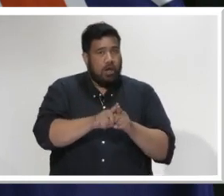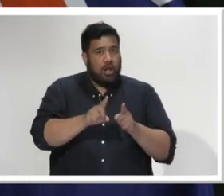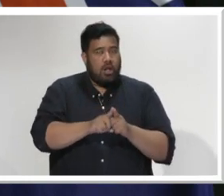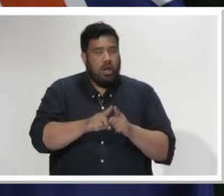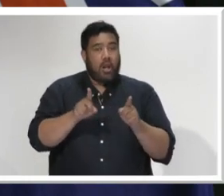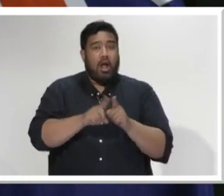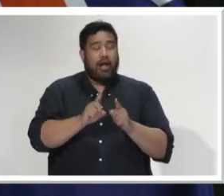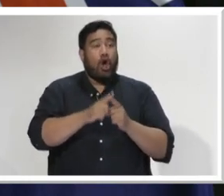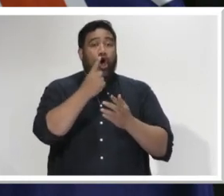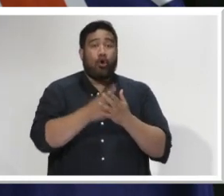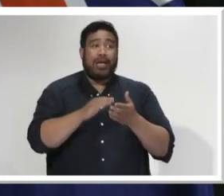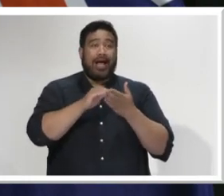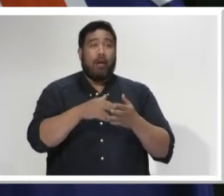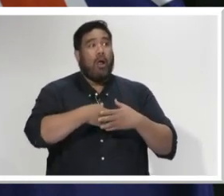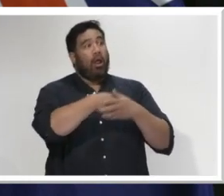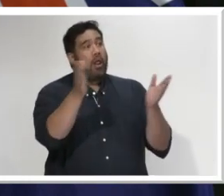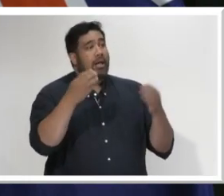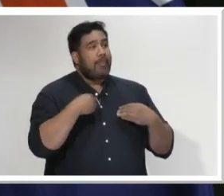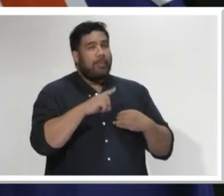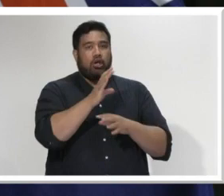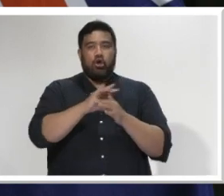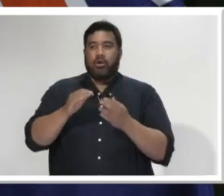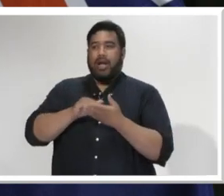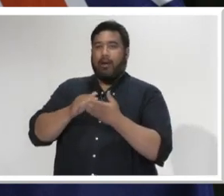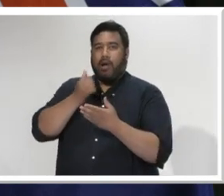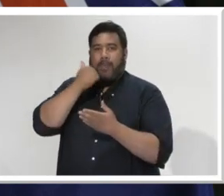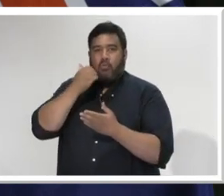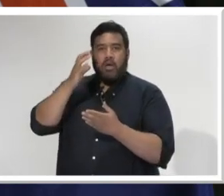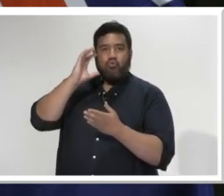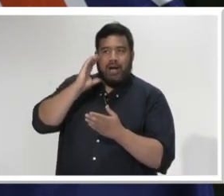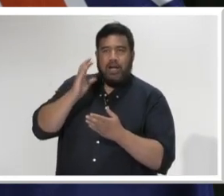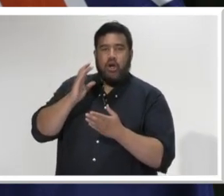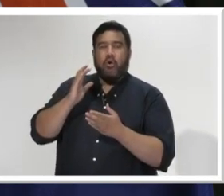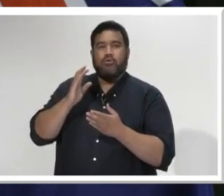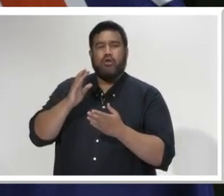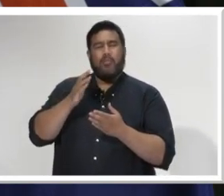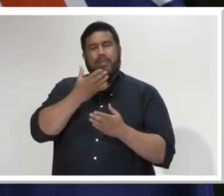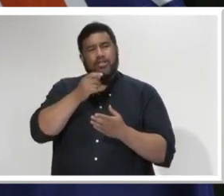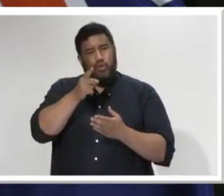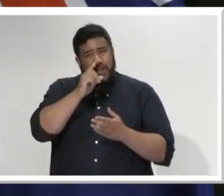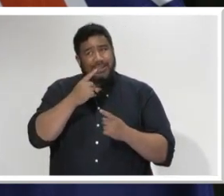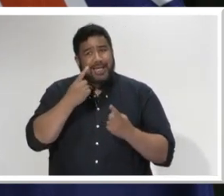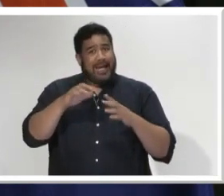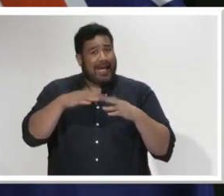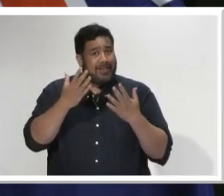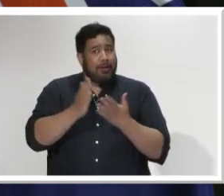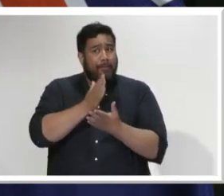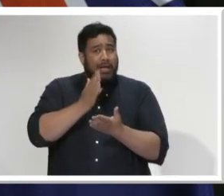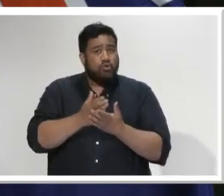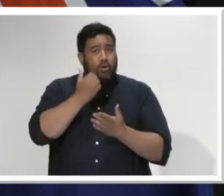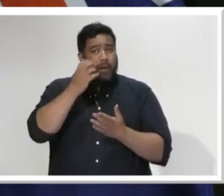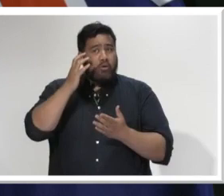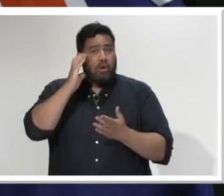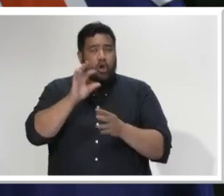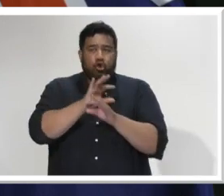leave radio behind, iwi radio behind. What assurances can you give that iwi radio will not be left behind in any media